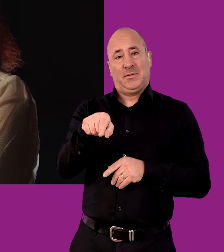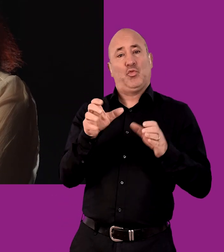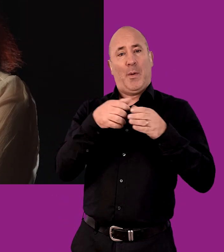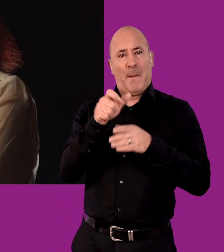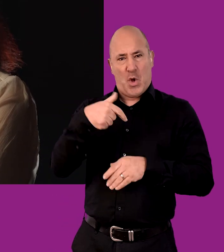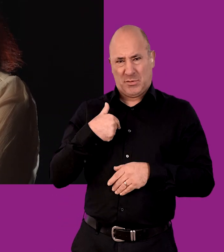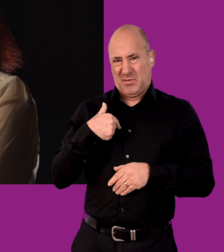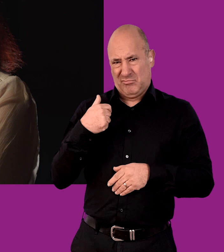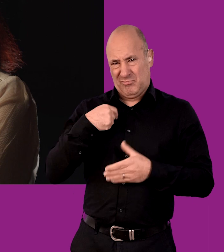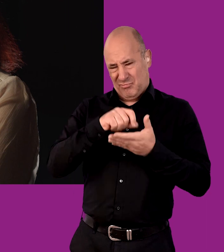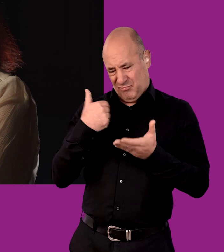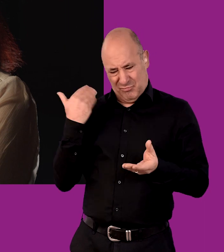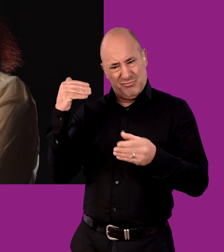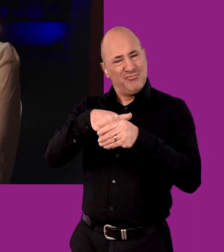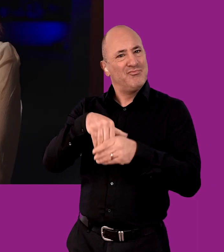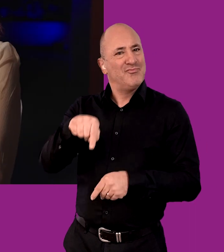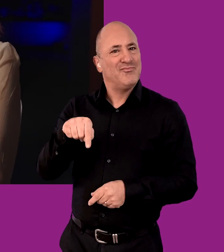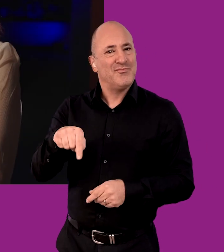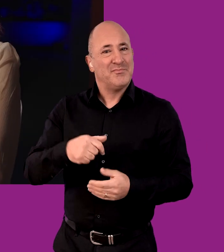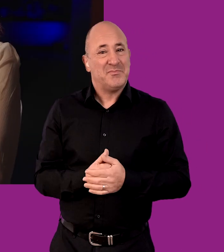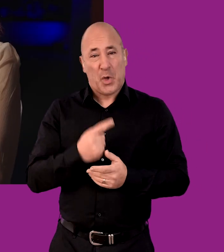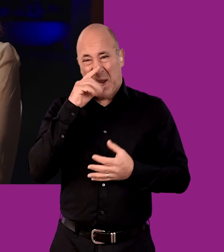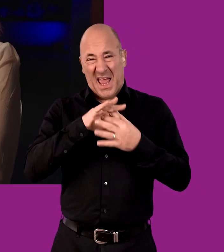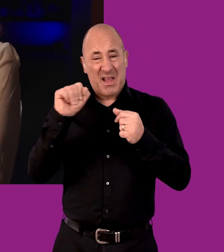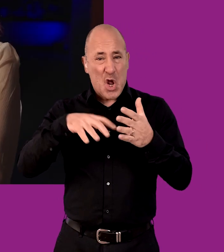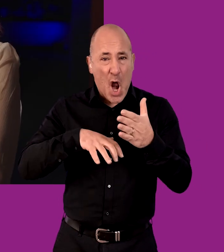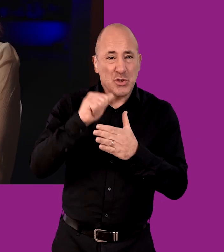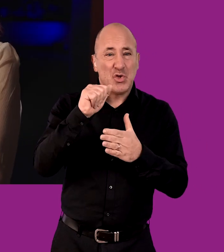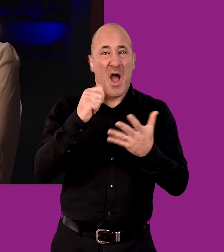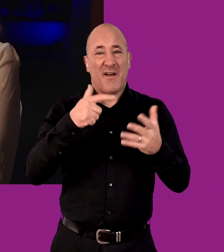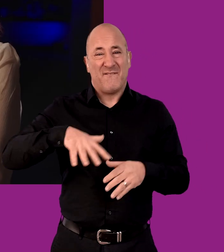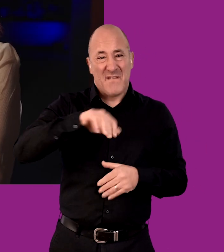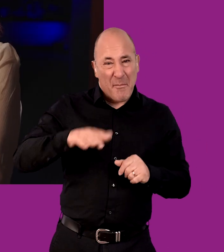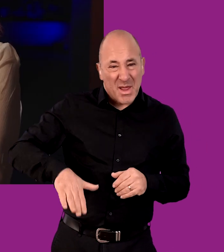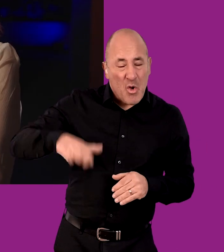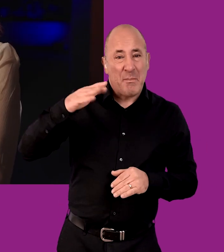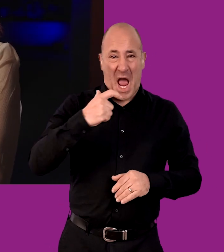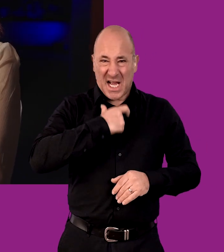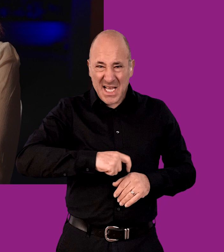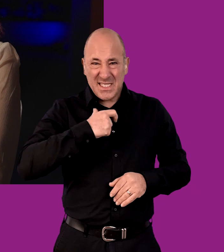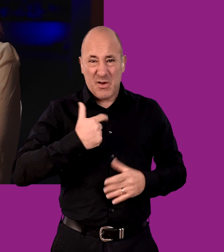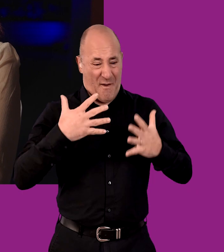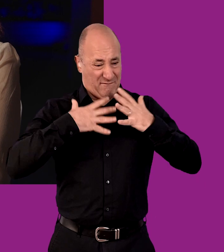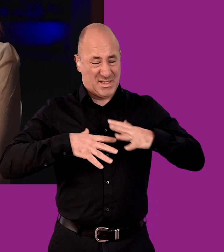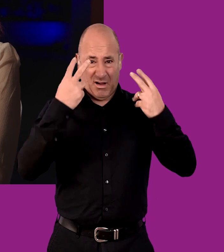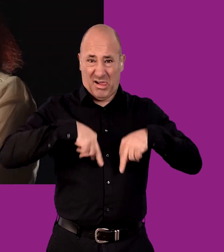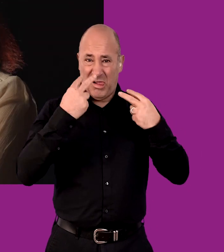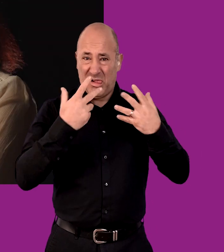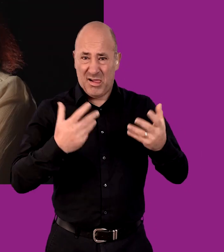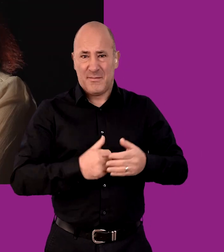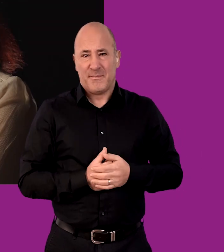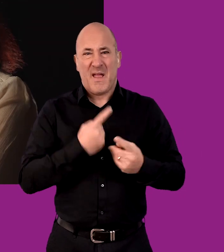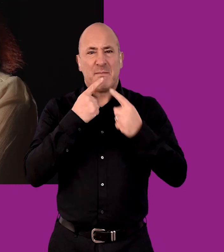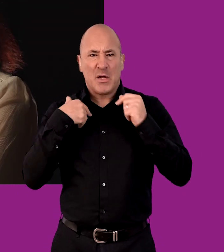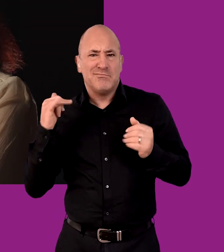person completing the census feels they belong to. This could be based on their culture, family background, identity, or physical appearance.